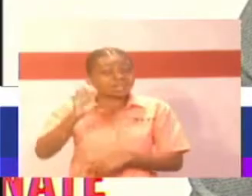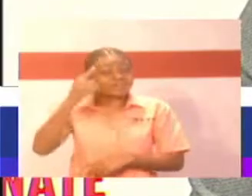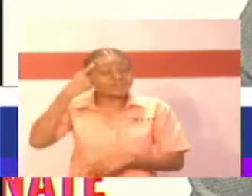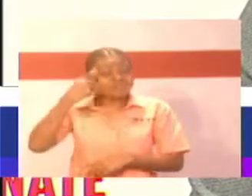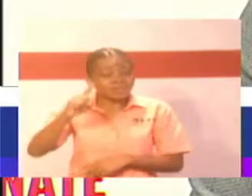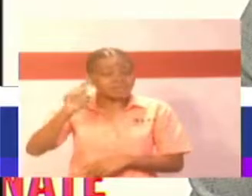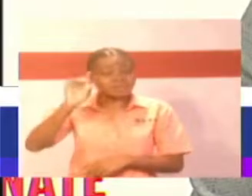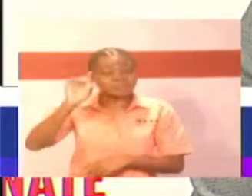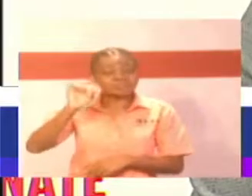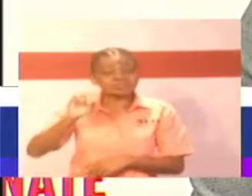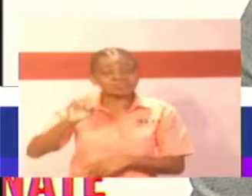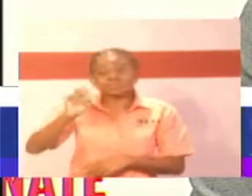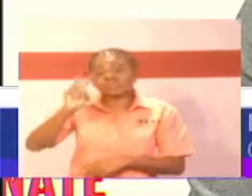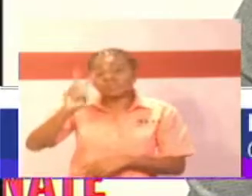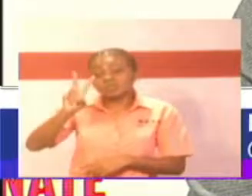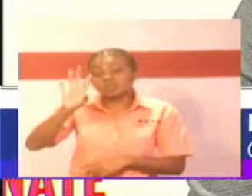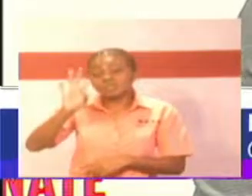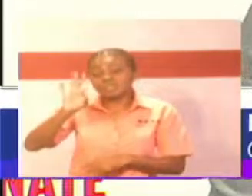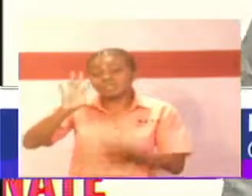October.